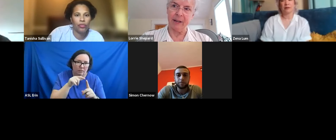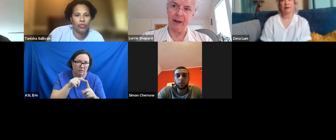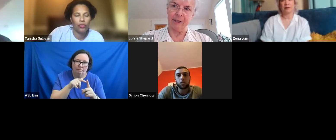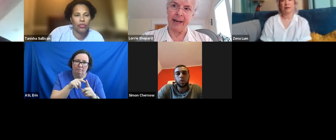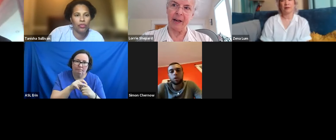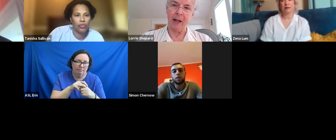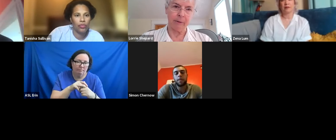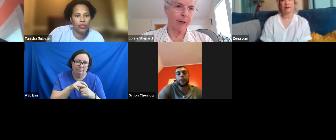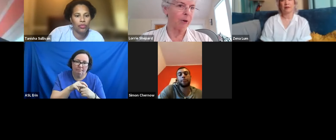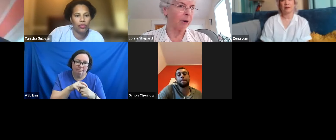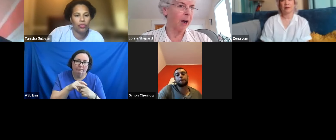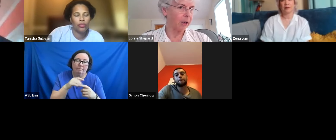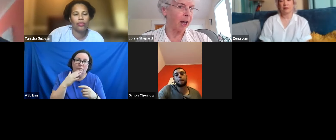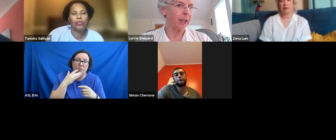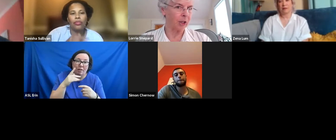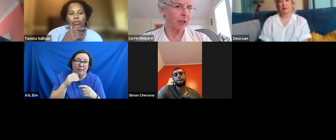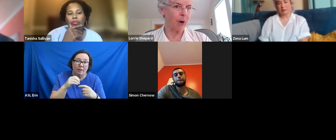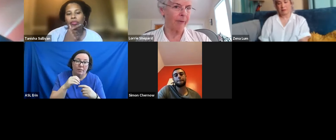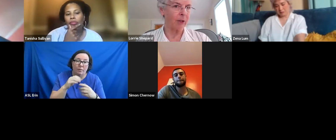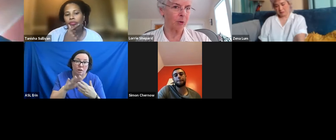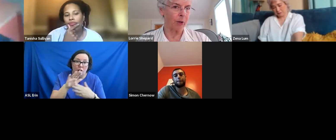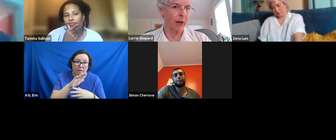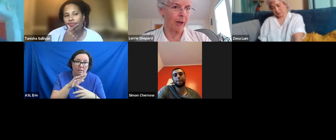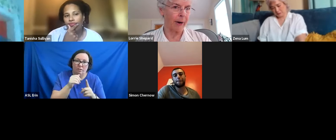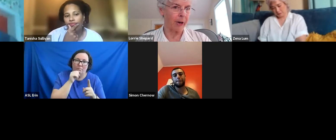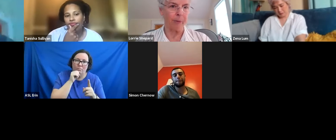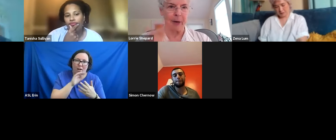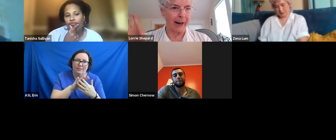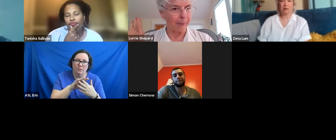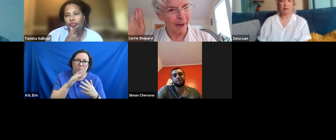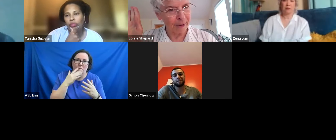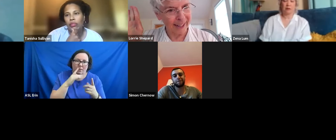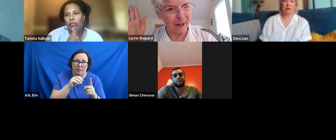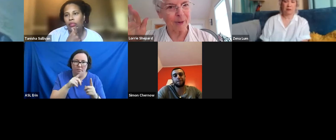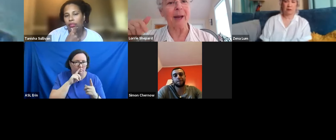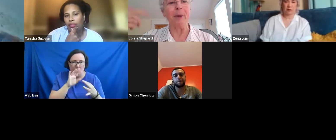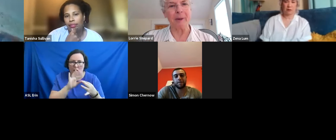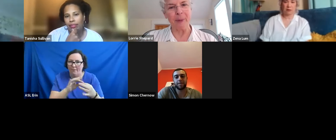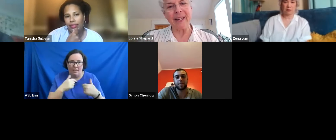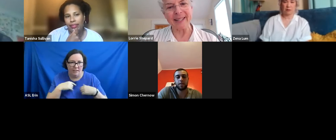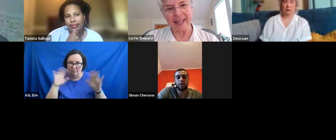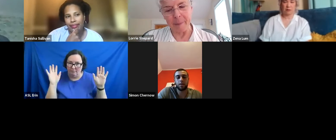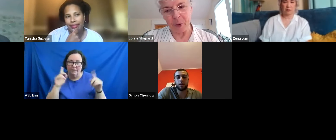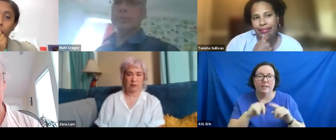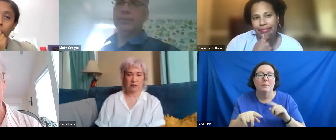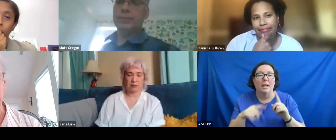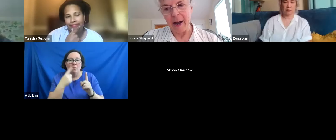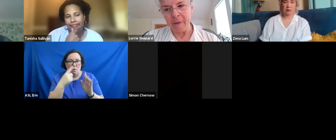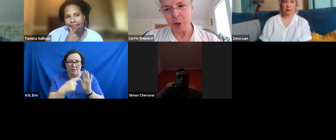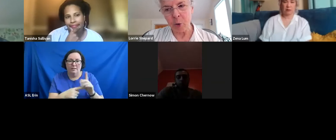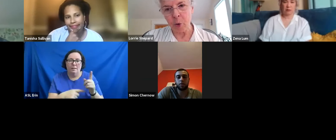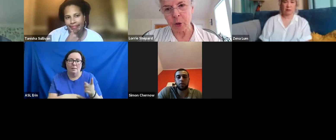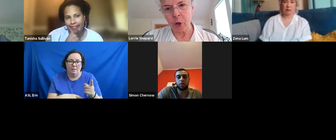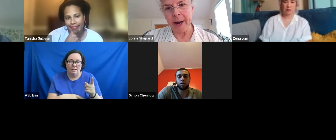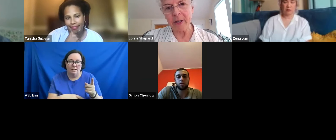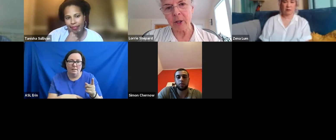that like Colorado College is a private school in Colorado. I'm not affiliated with them, but it'd be an example of